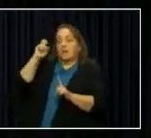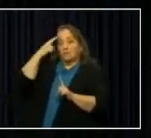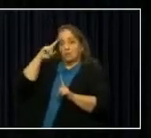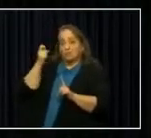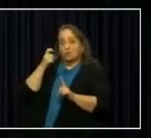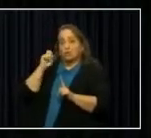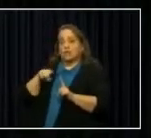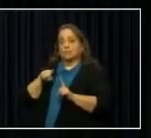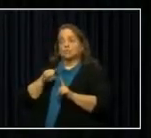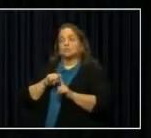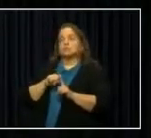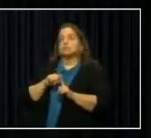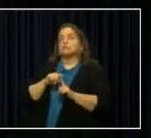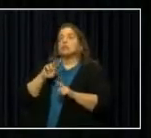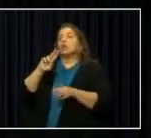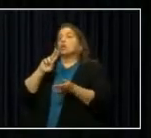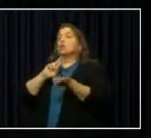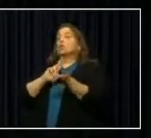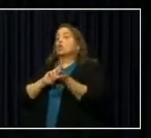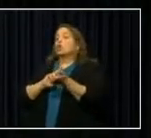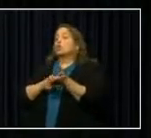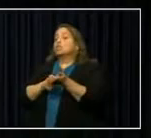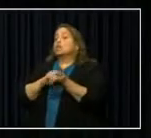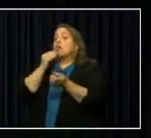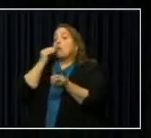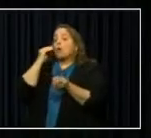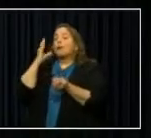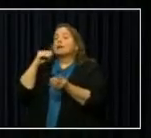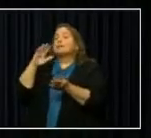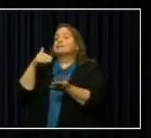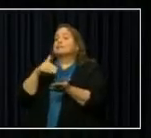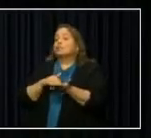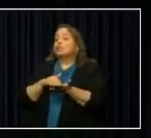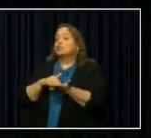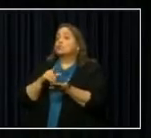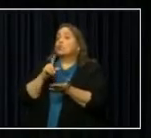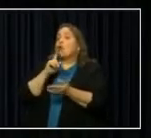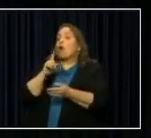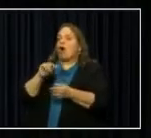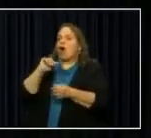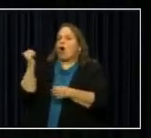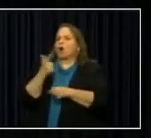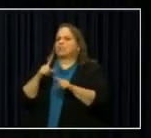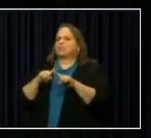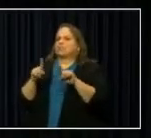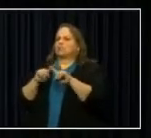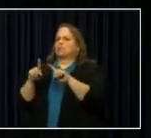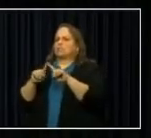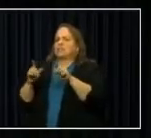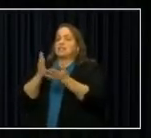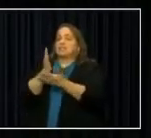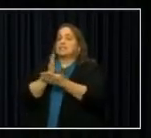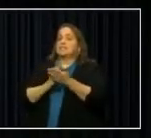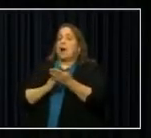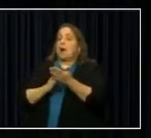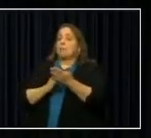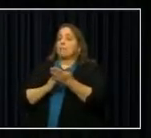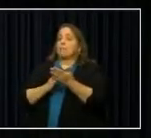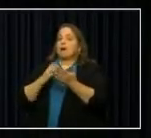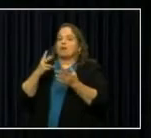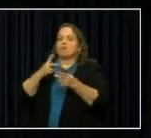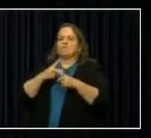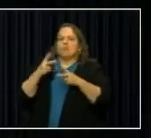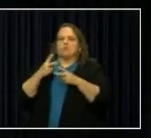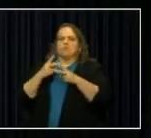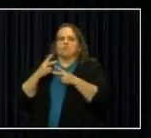COVID-19. So nursing centers, nursing homes are all different. Some may be with very